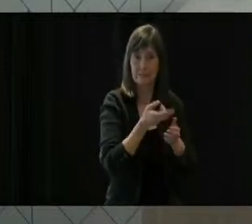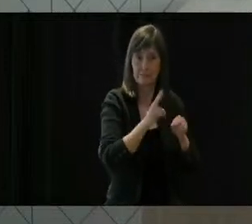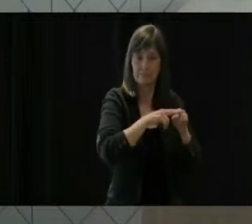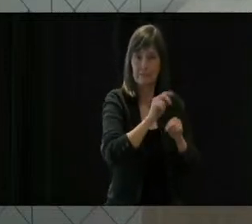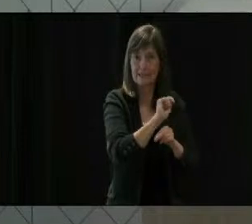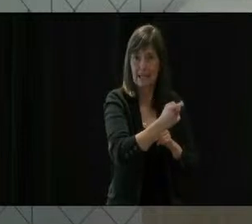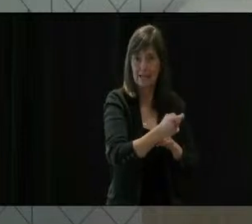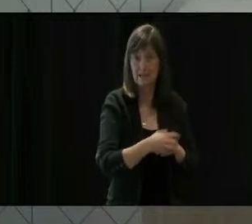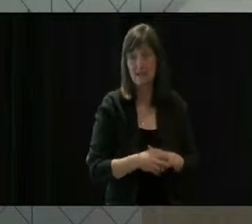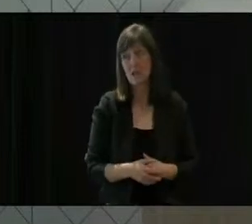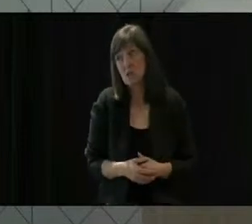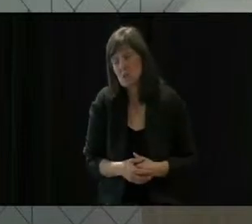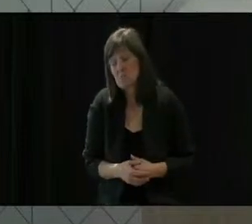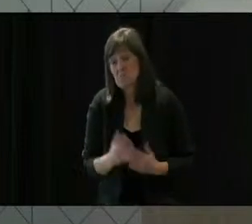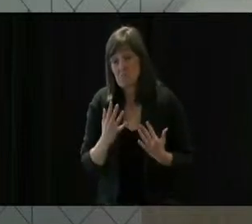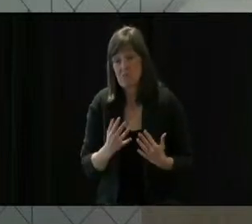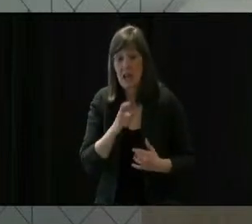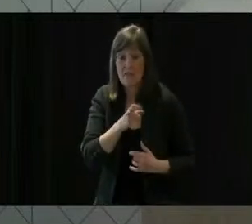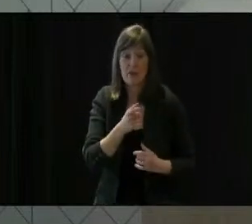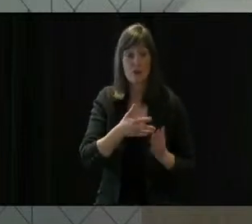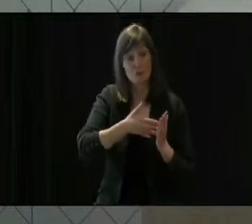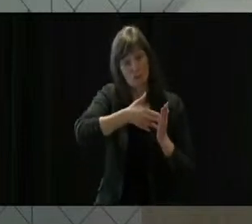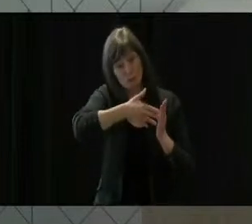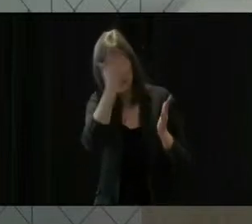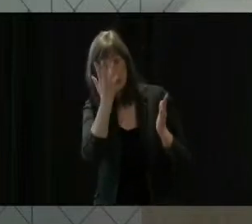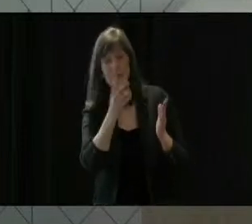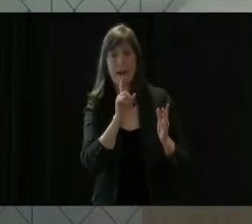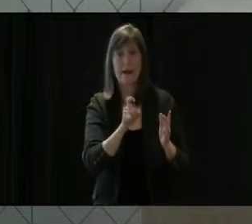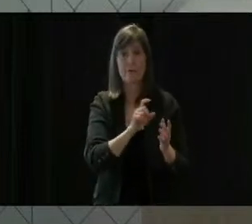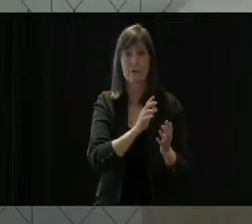the wealthy to contribute more,